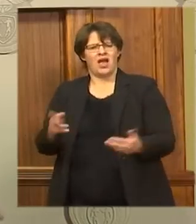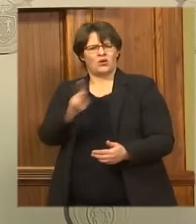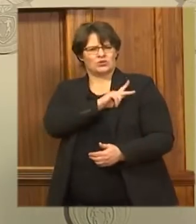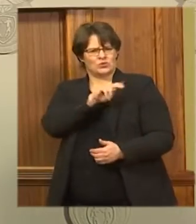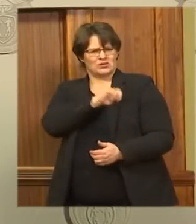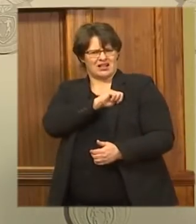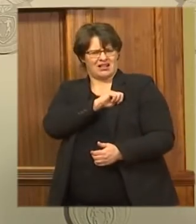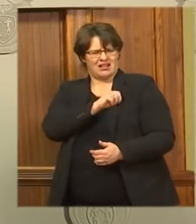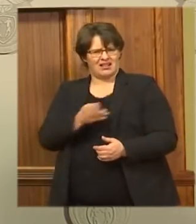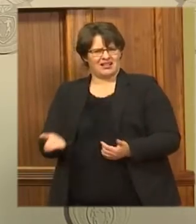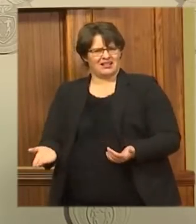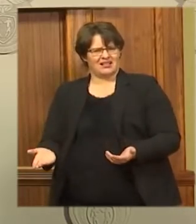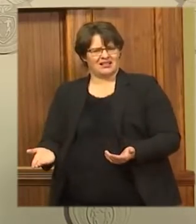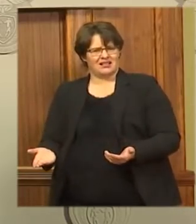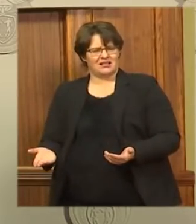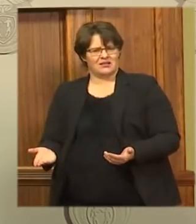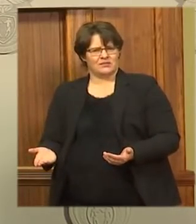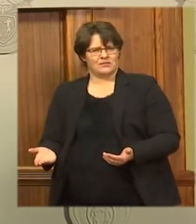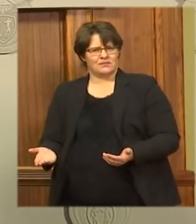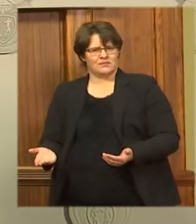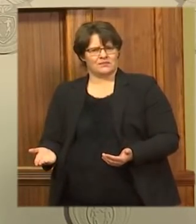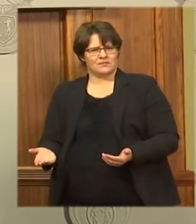KwaZulu-Natal.